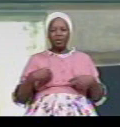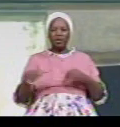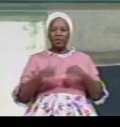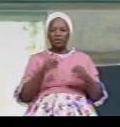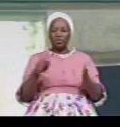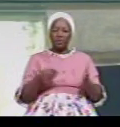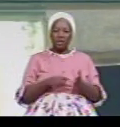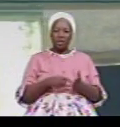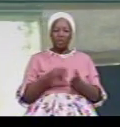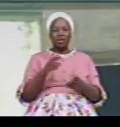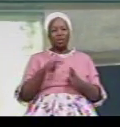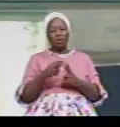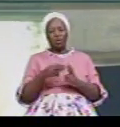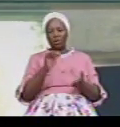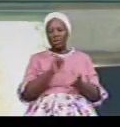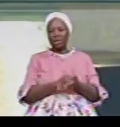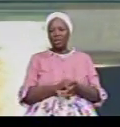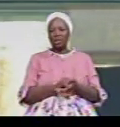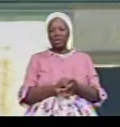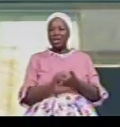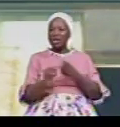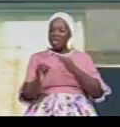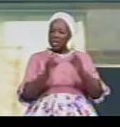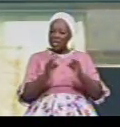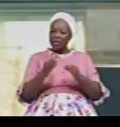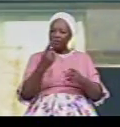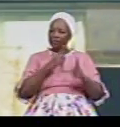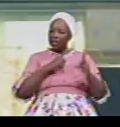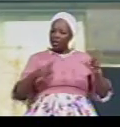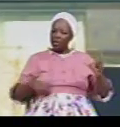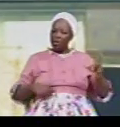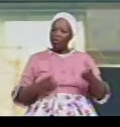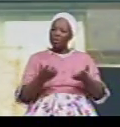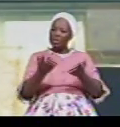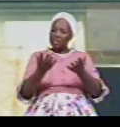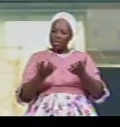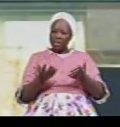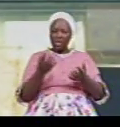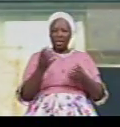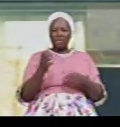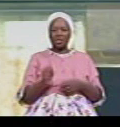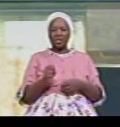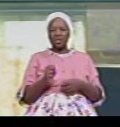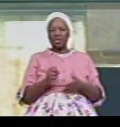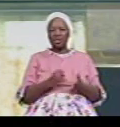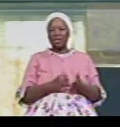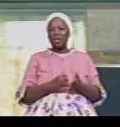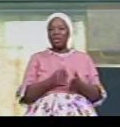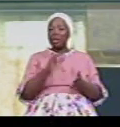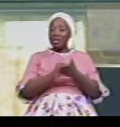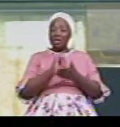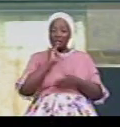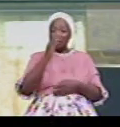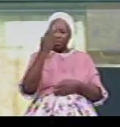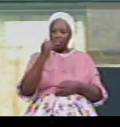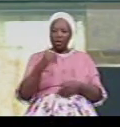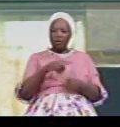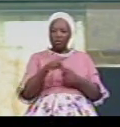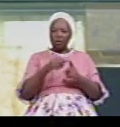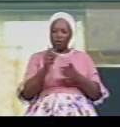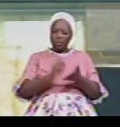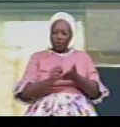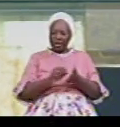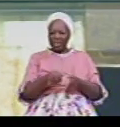or that. If the Lord will, that's why when you write